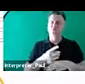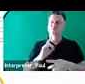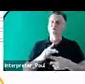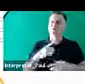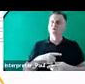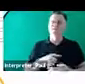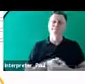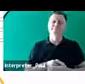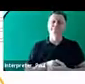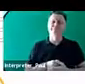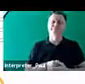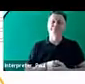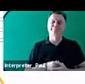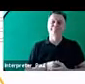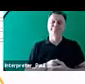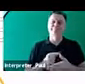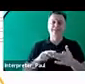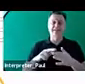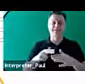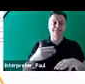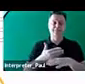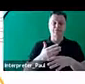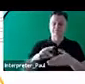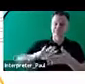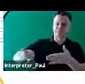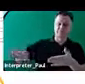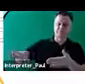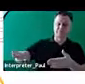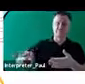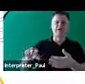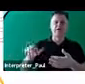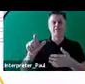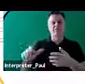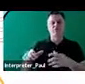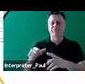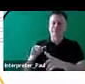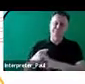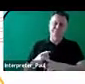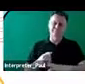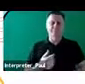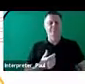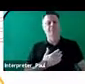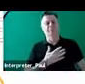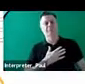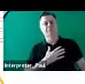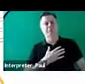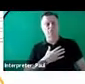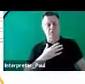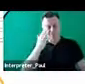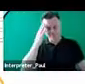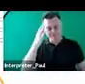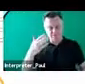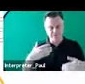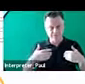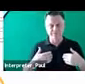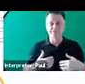we know that when we're excluded from that, it has a huge impact on us. It has a huge impact on our mental health. Work